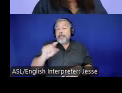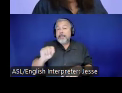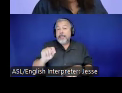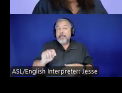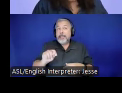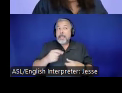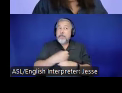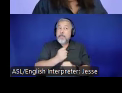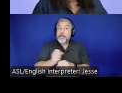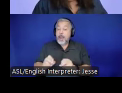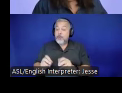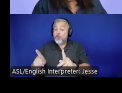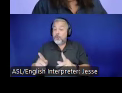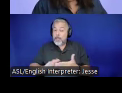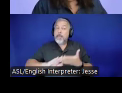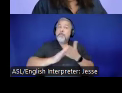opportunity.